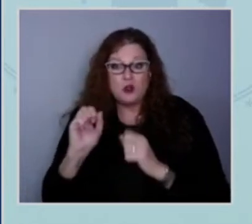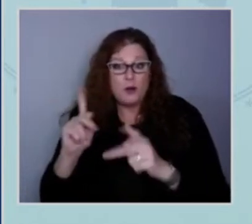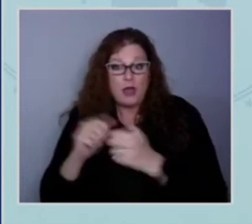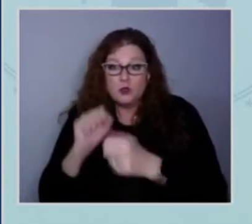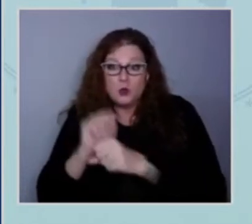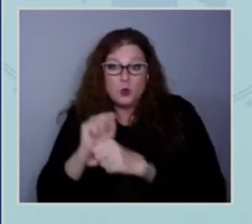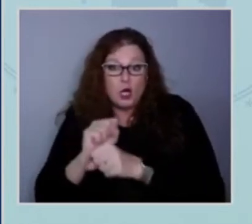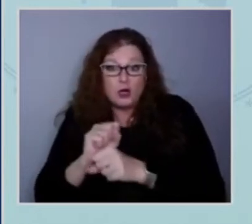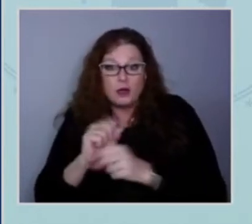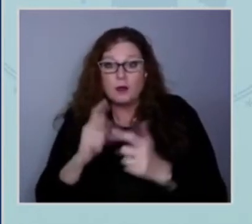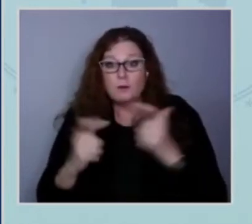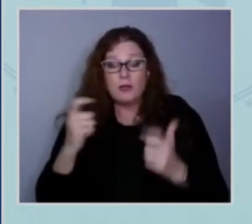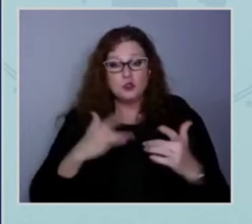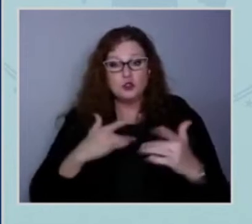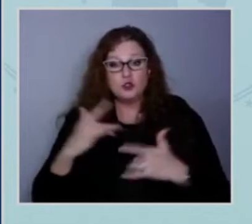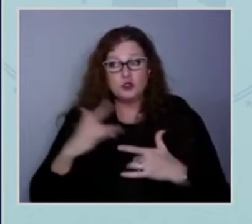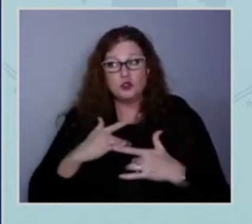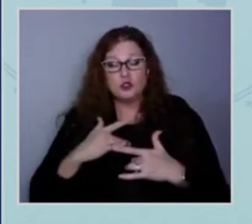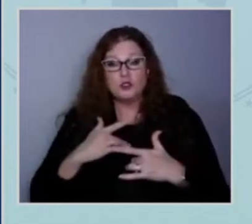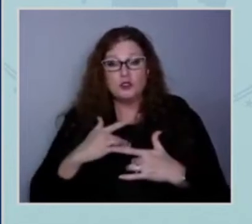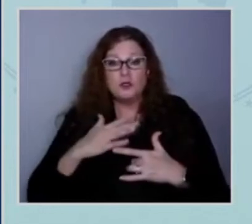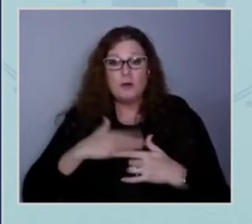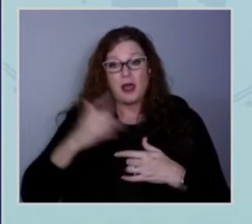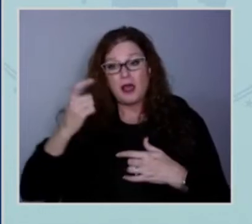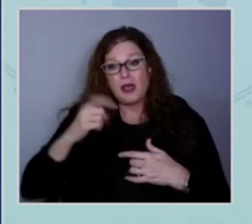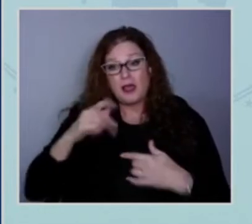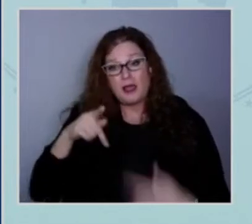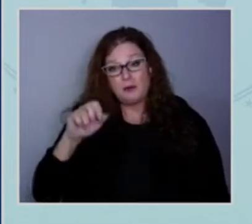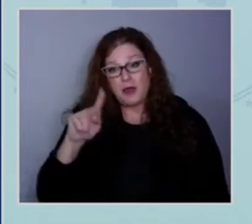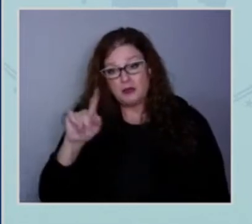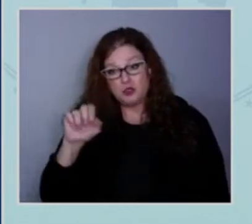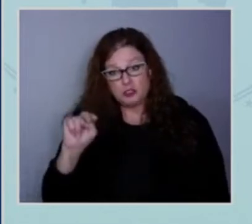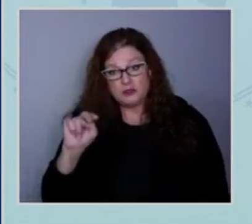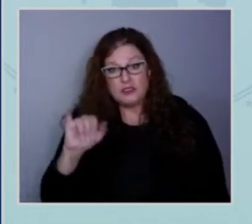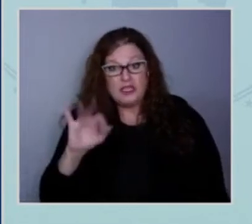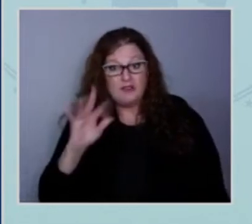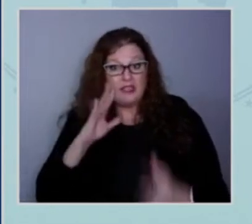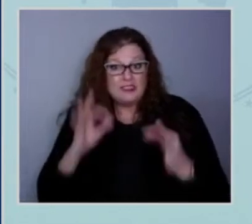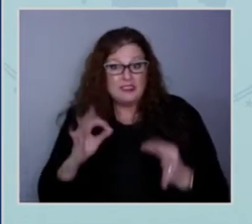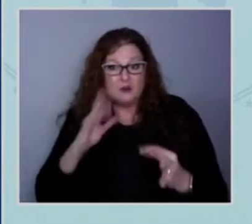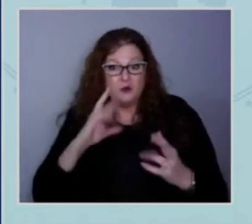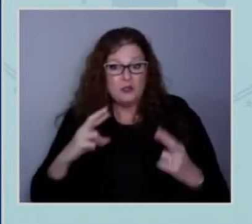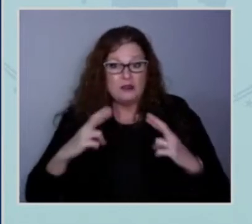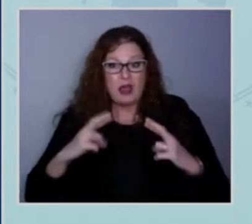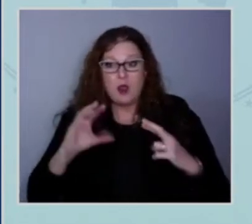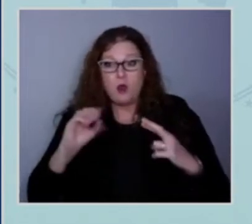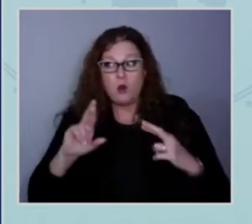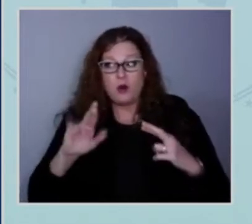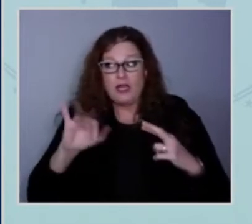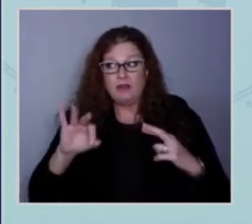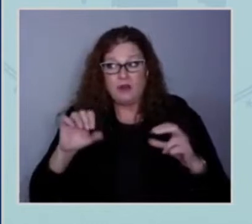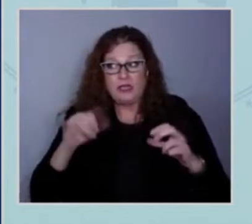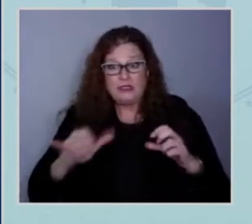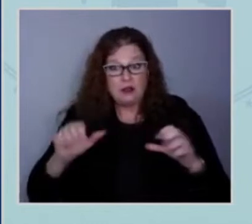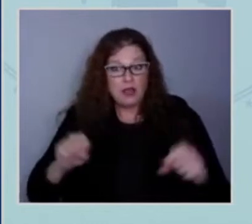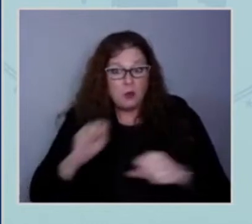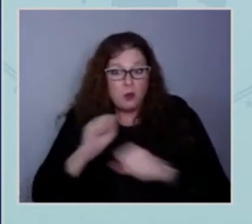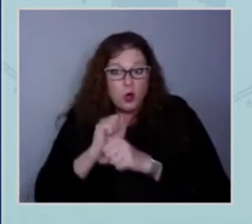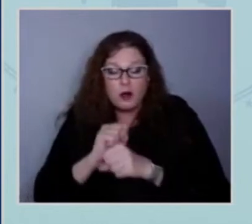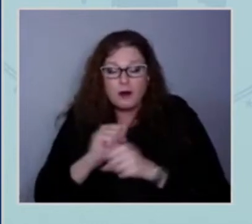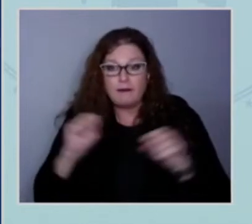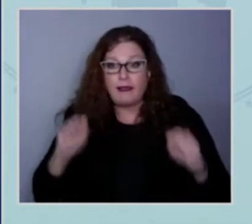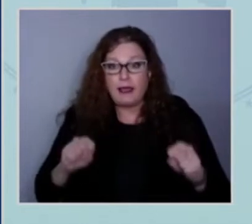because it's on a scale where I don't know if I'm able to go back to work, my biggest concern is probably my pension if I choose